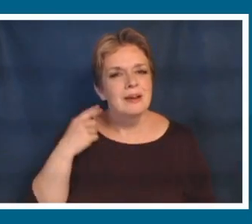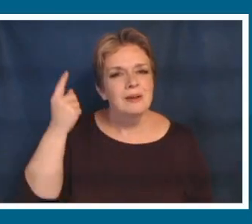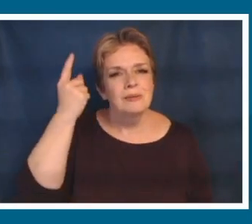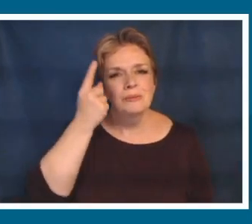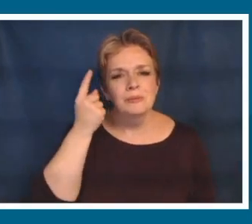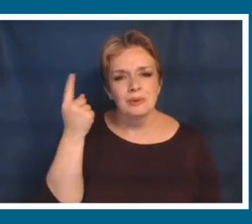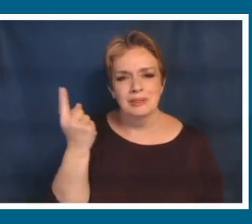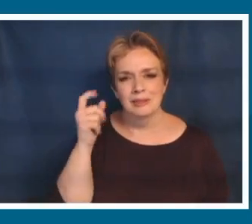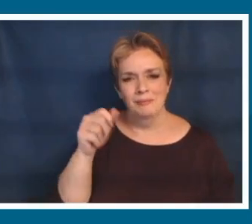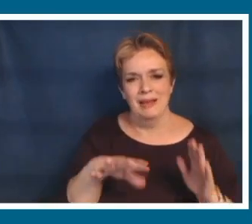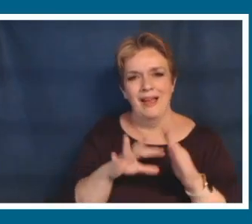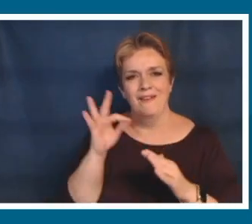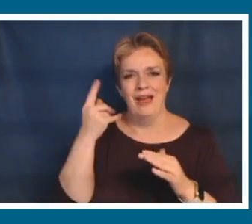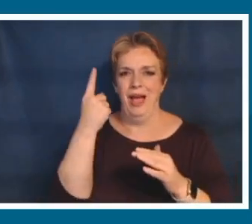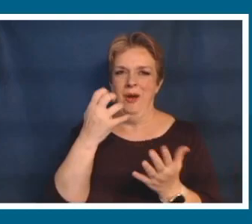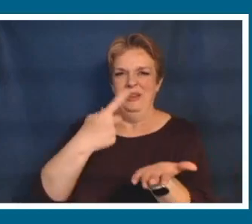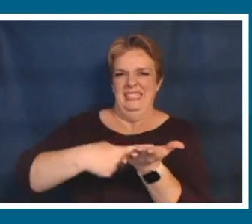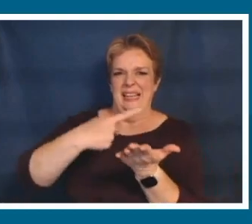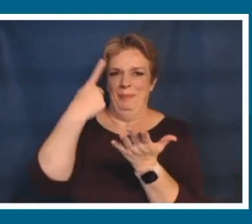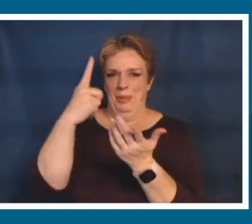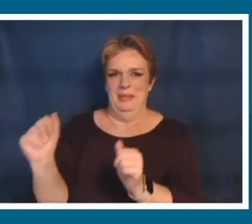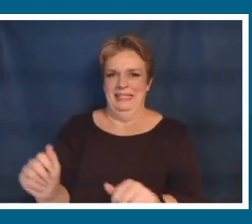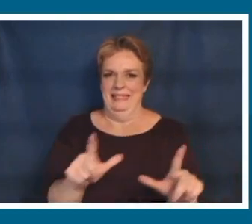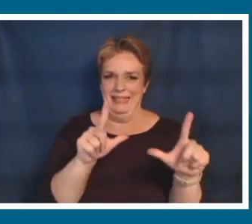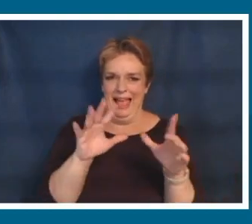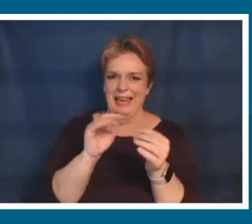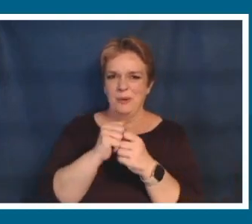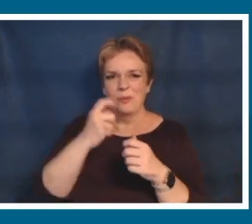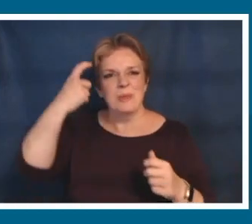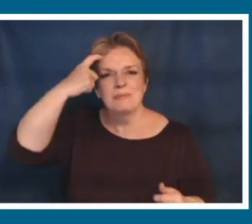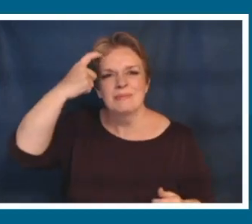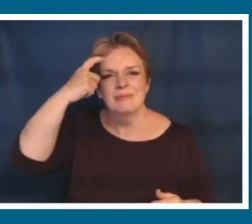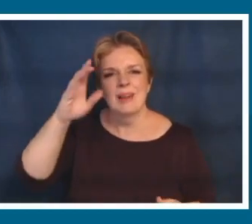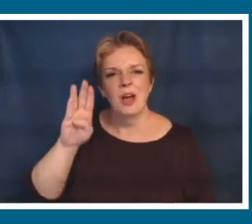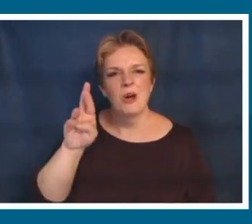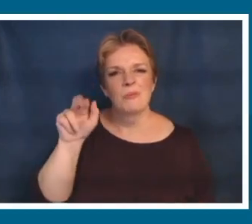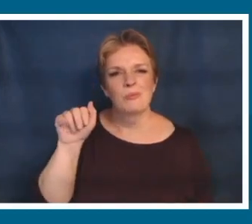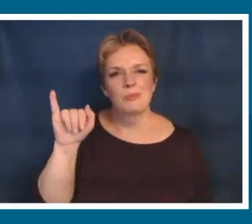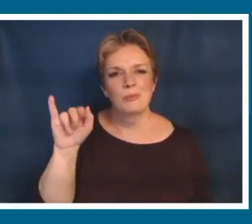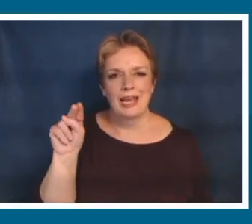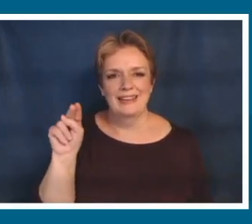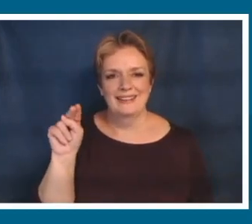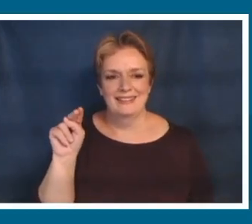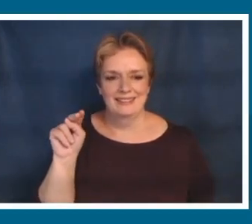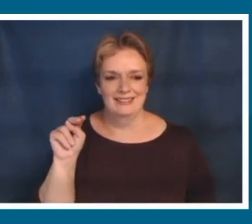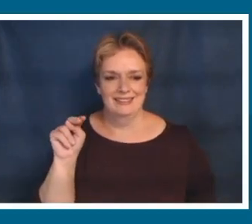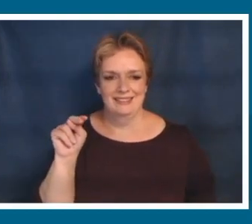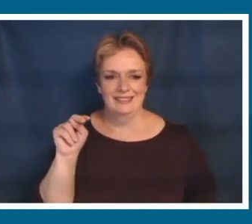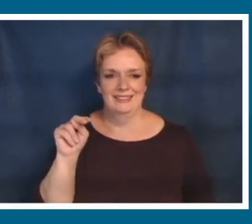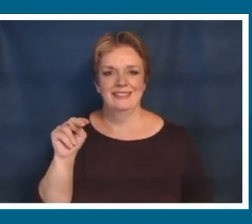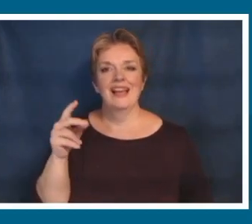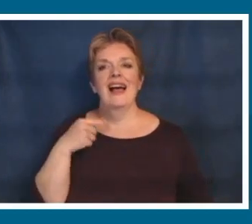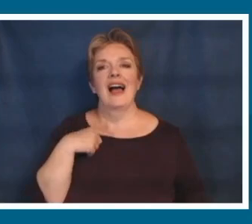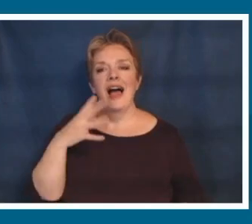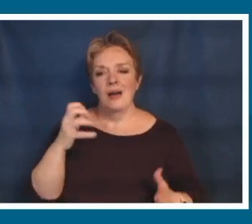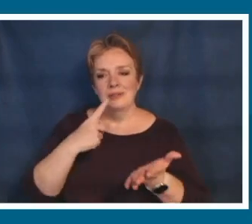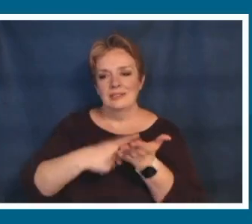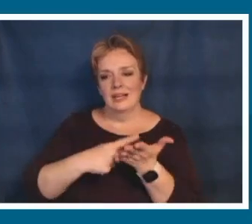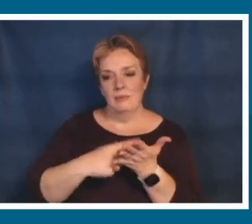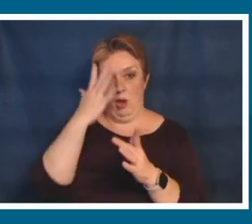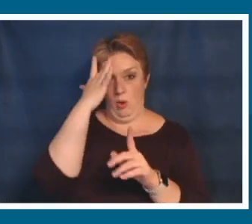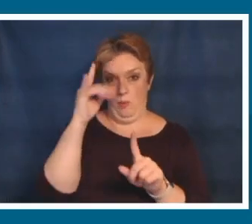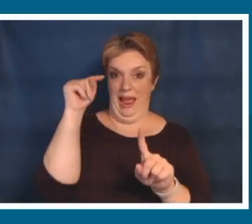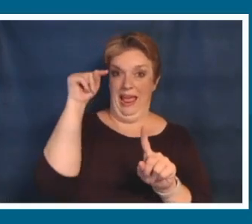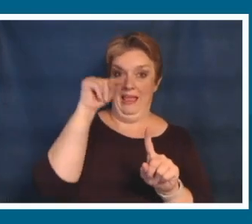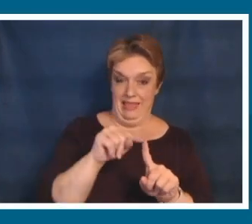brains on it. I want to talk about why primary source combinations in a particular way from the lens of